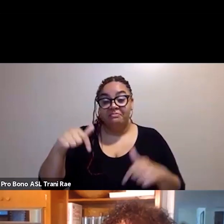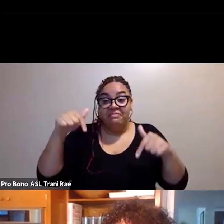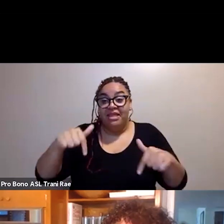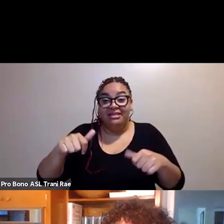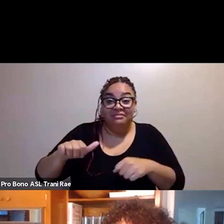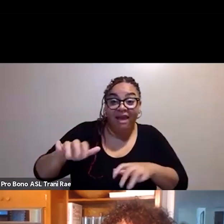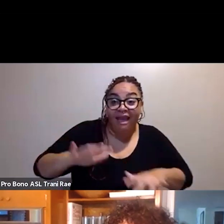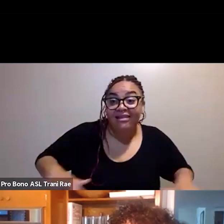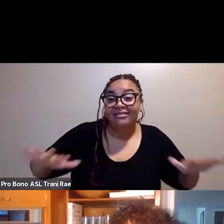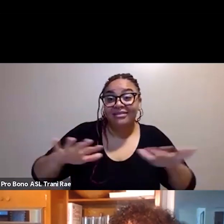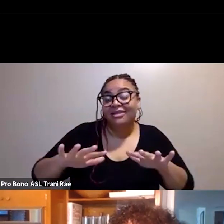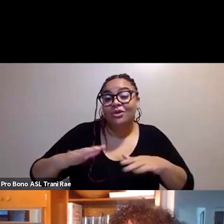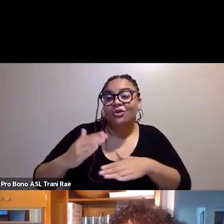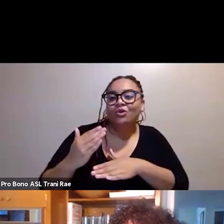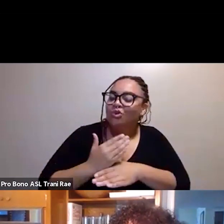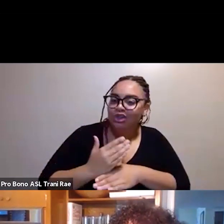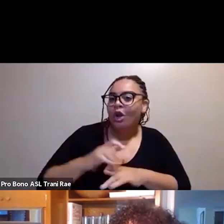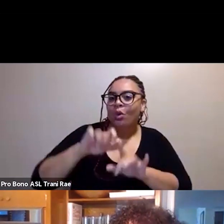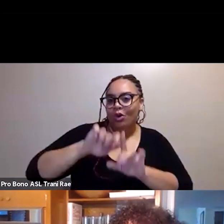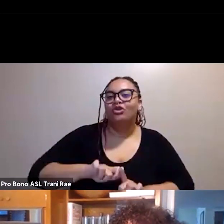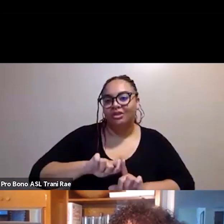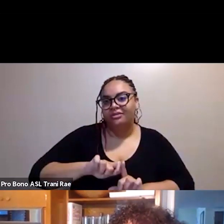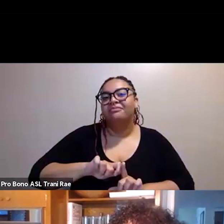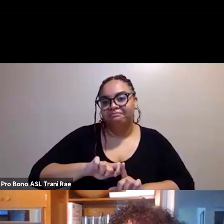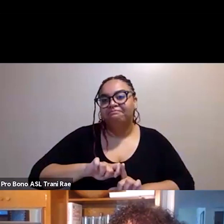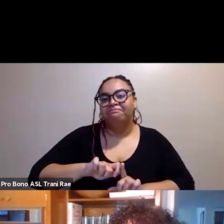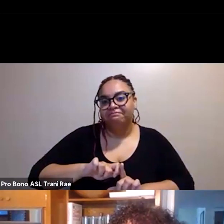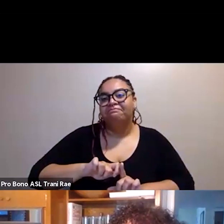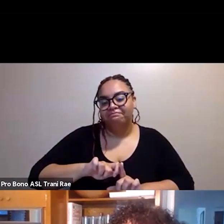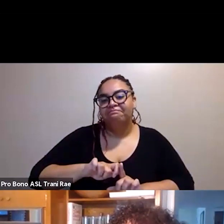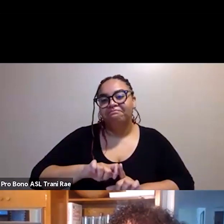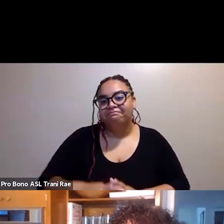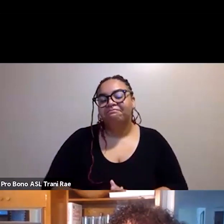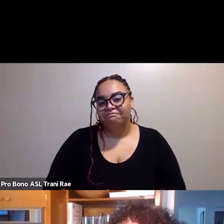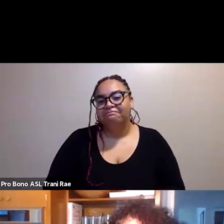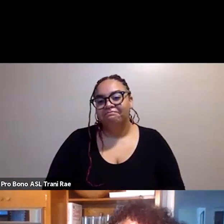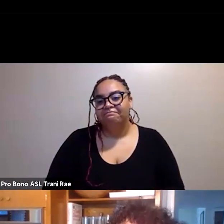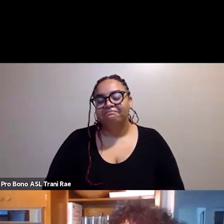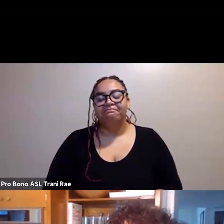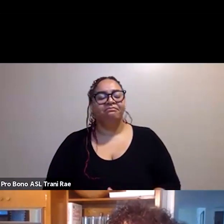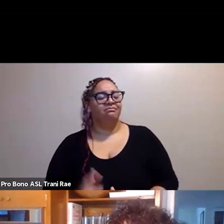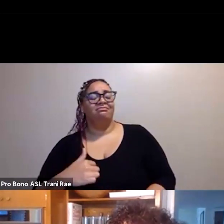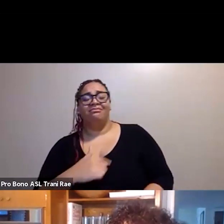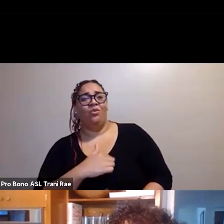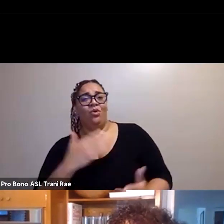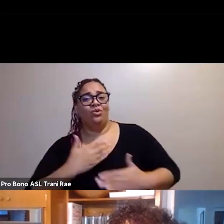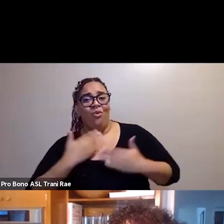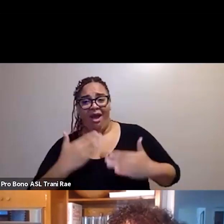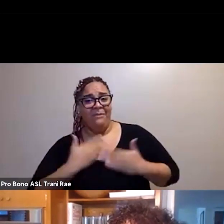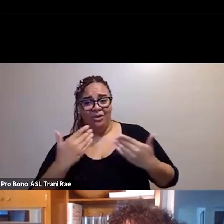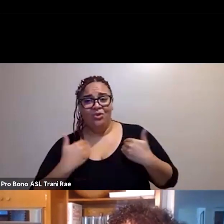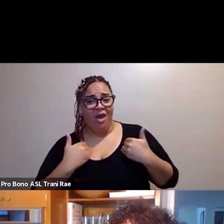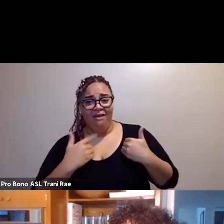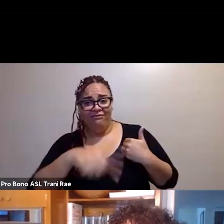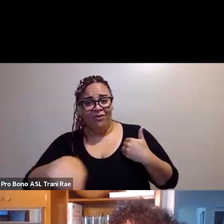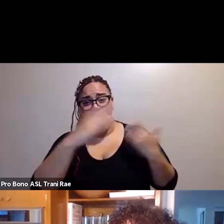container to share words with. We are so happy to have you all here. Okay,